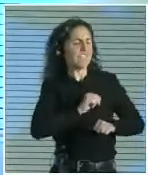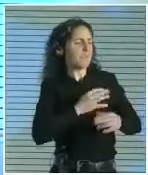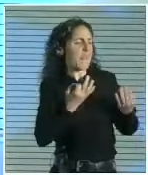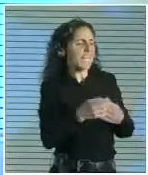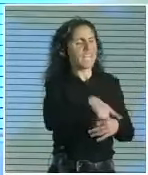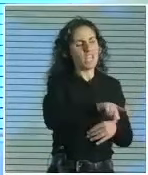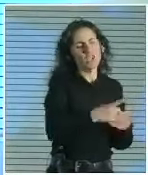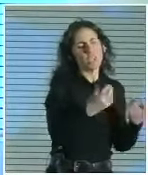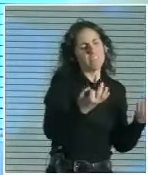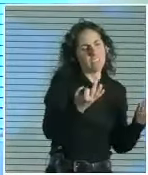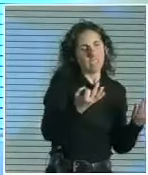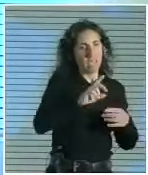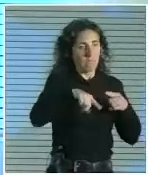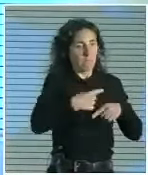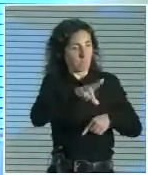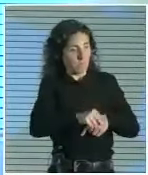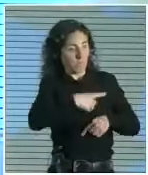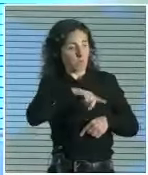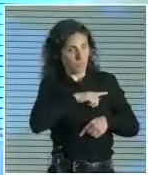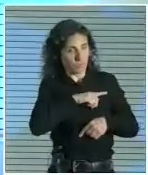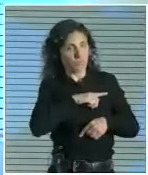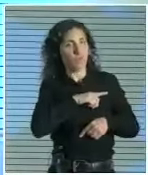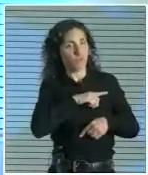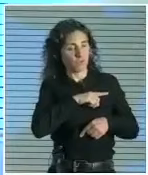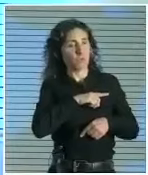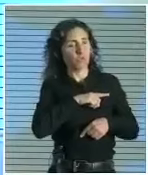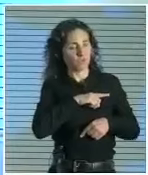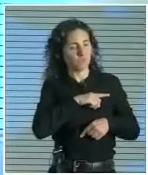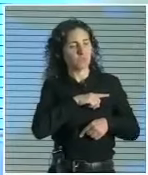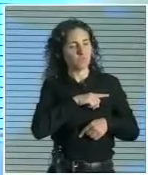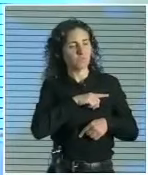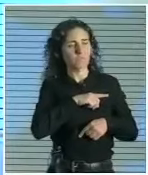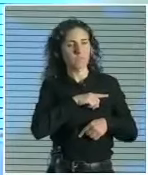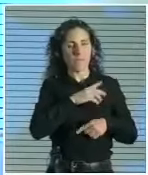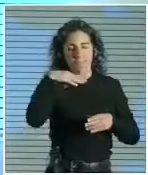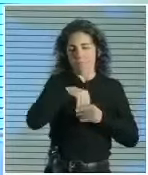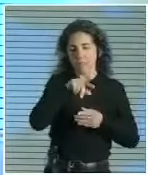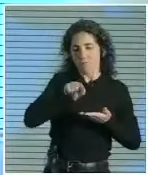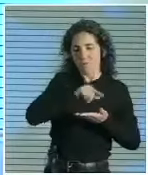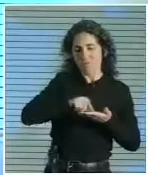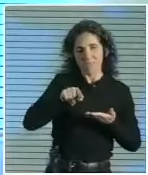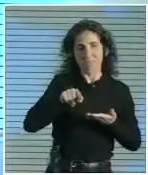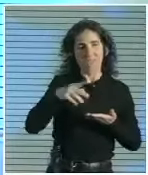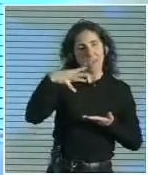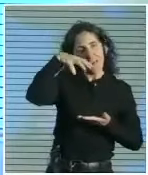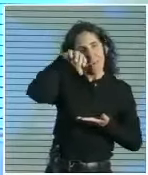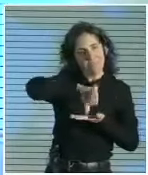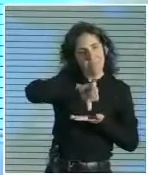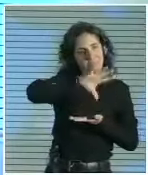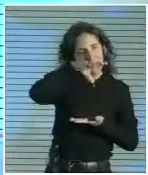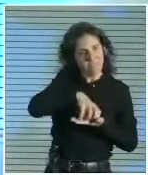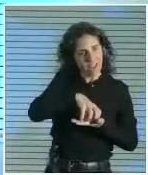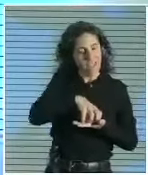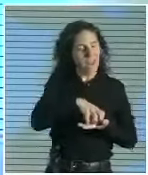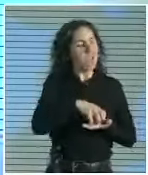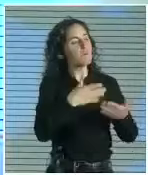of people in our headquarters on board our ships to know better our activity,